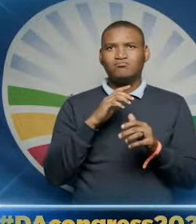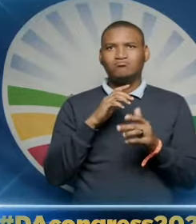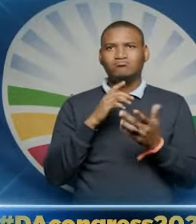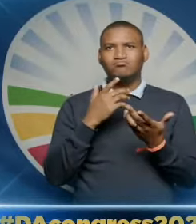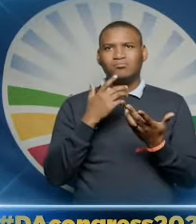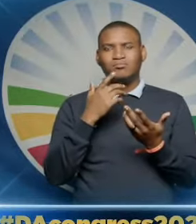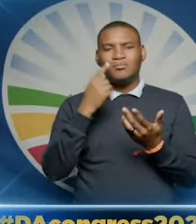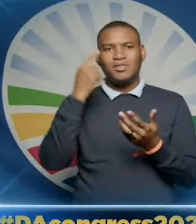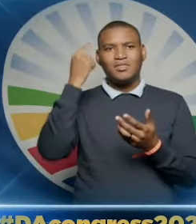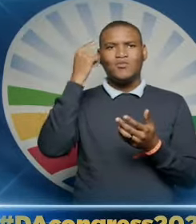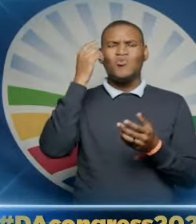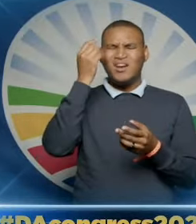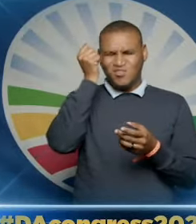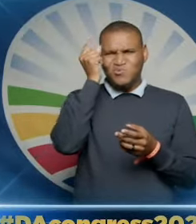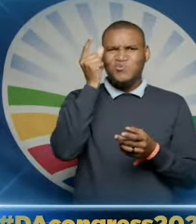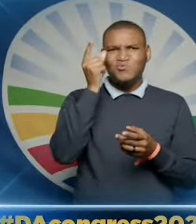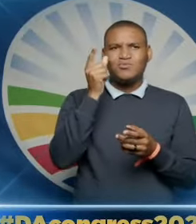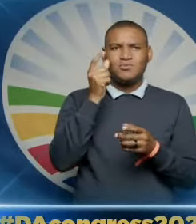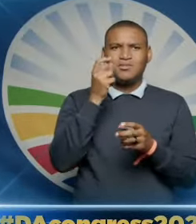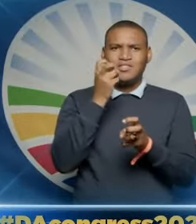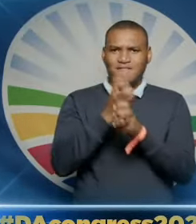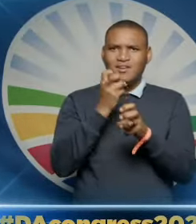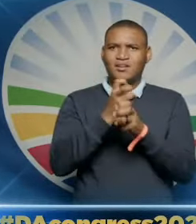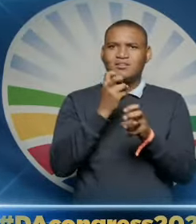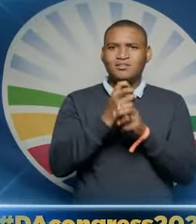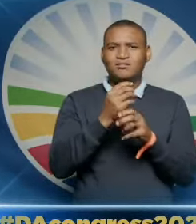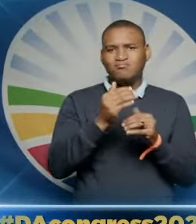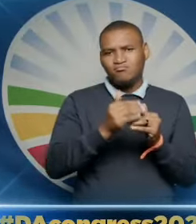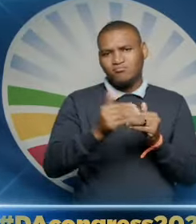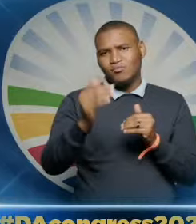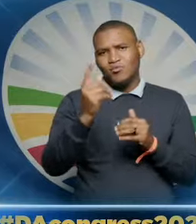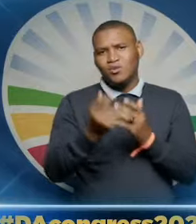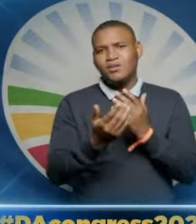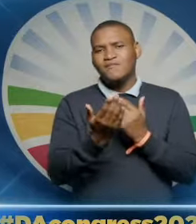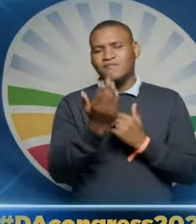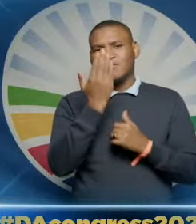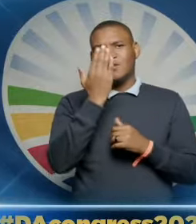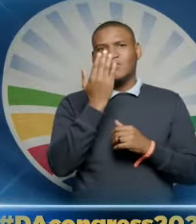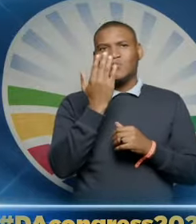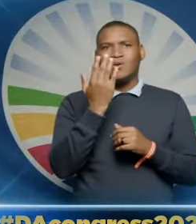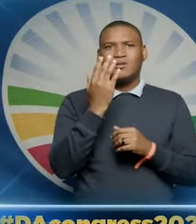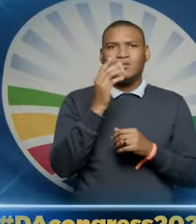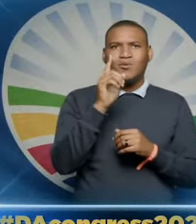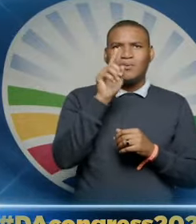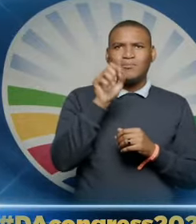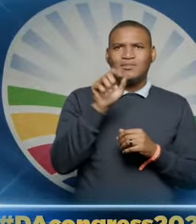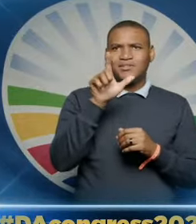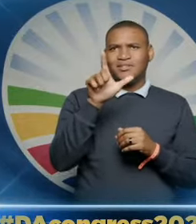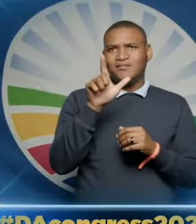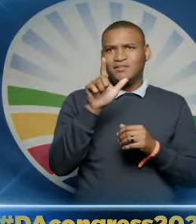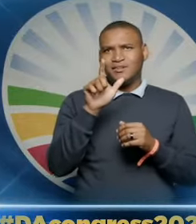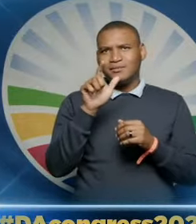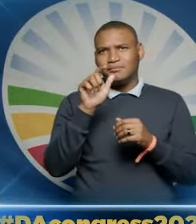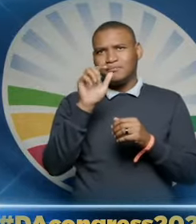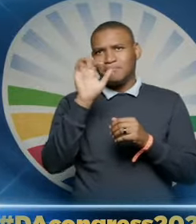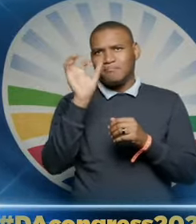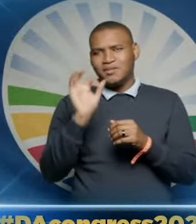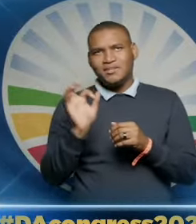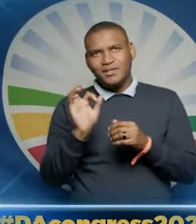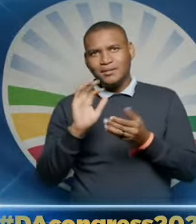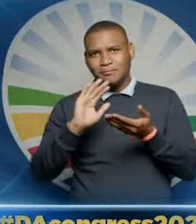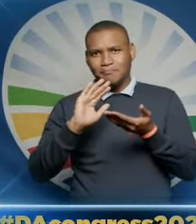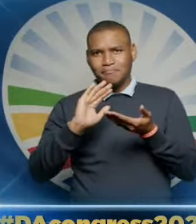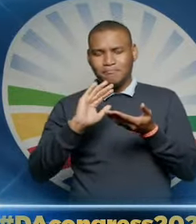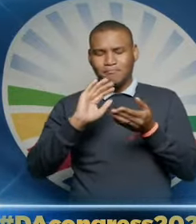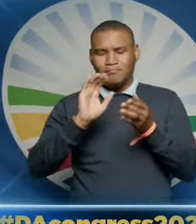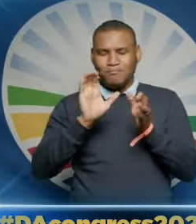about the difficulties that lay ahead. We were a 1.7% party, but we knew that to cement